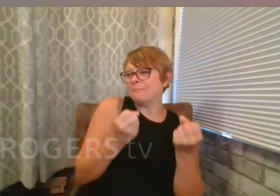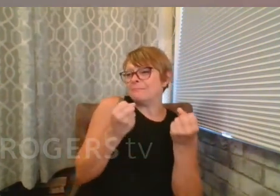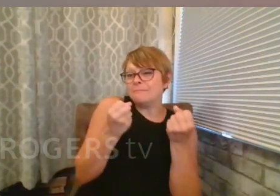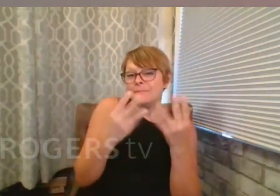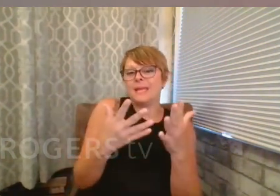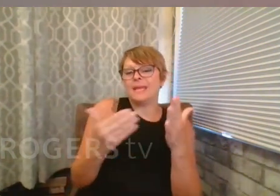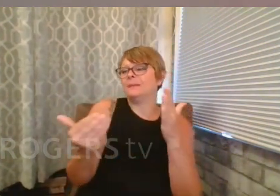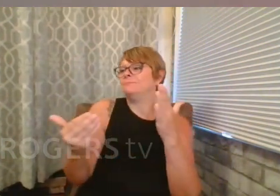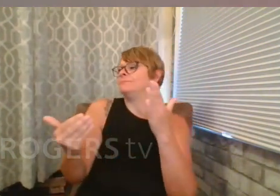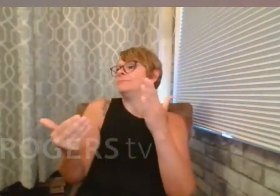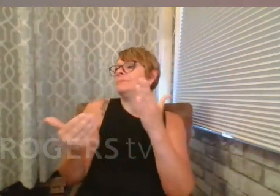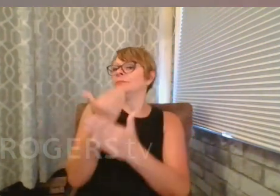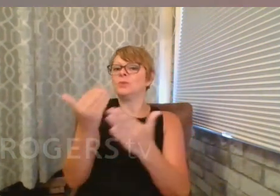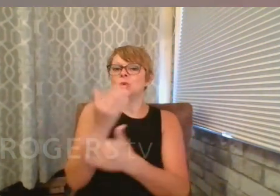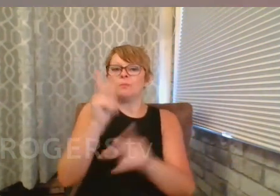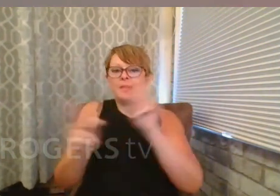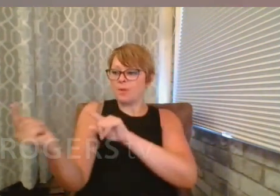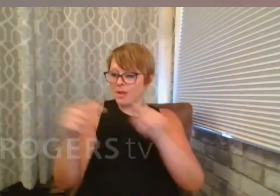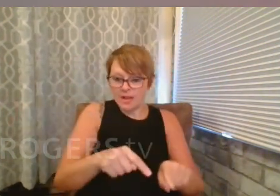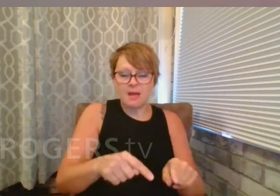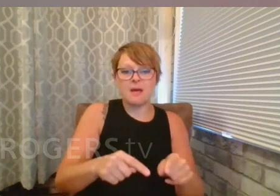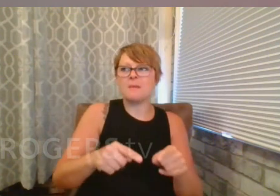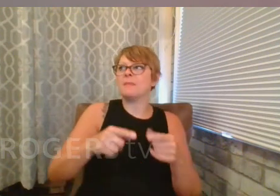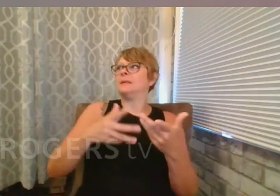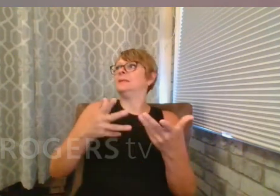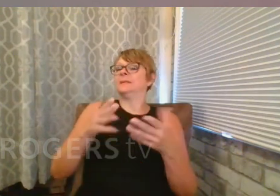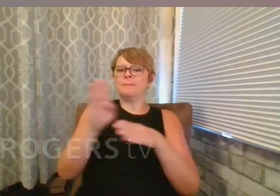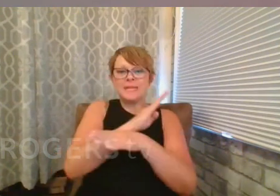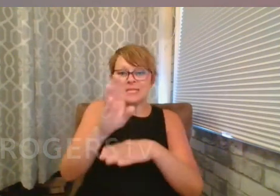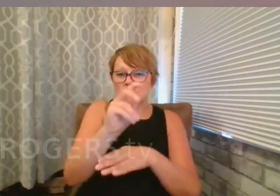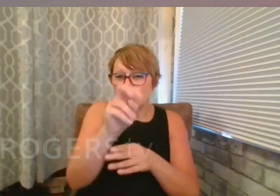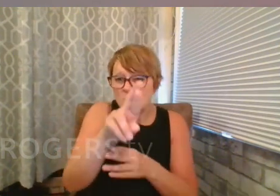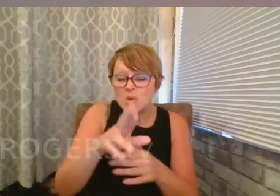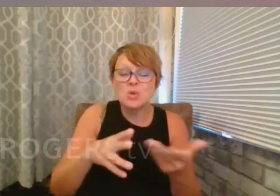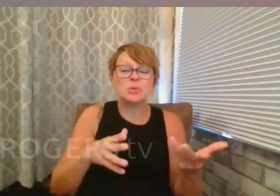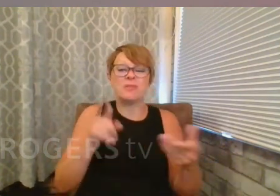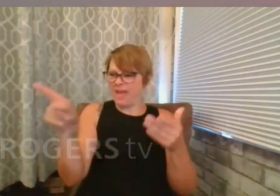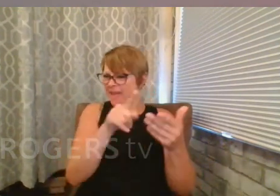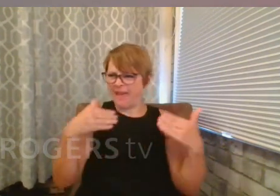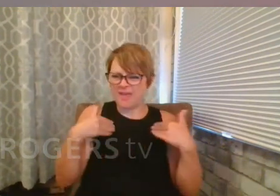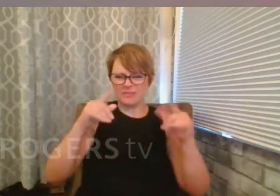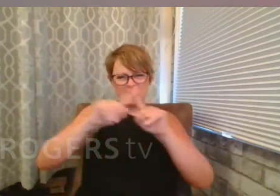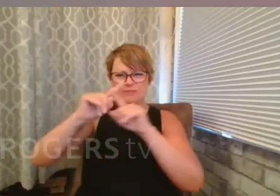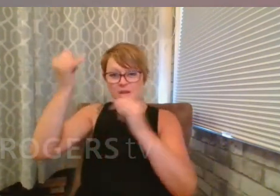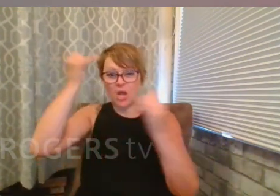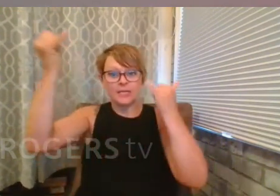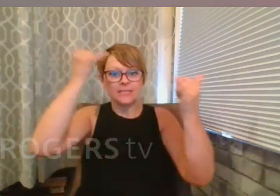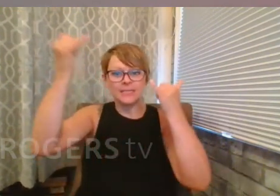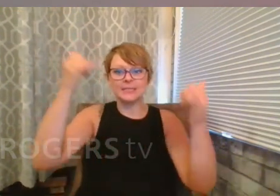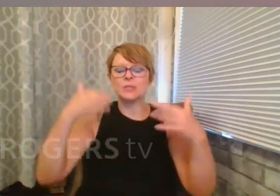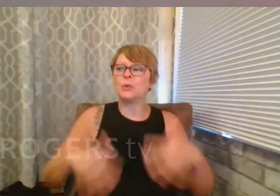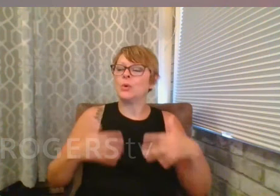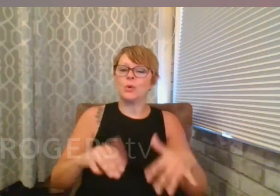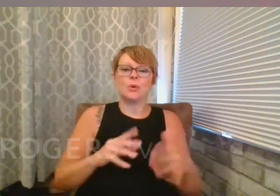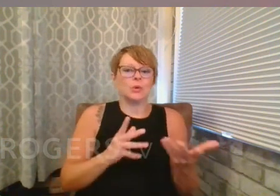newcomers, entrepreneurs, people who will bring ideas and also already have ideas that to do more with their, innovative ideas here